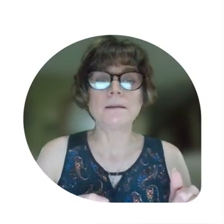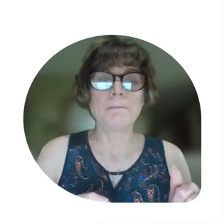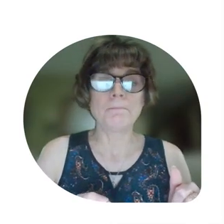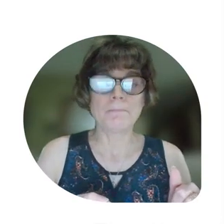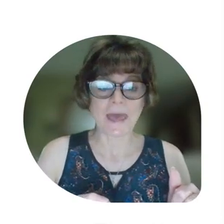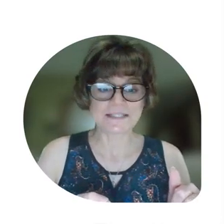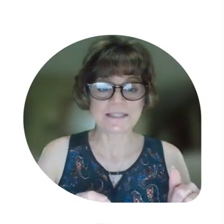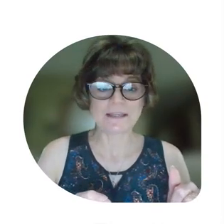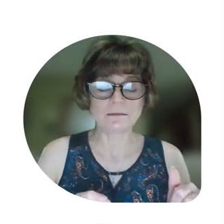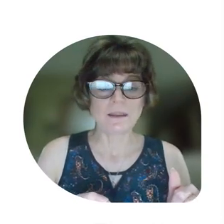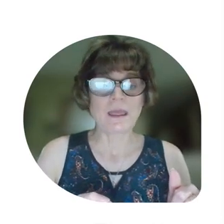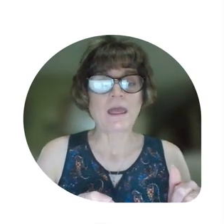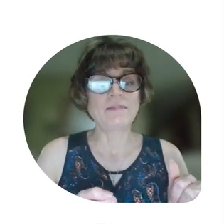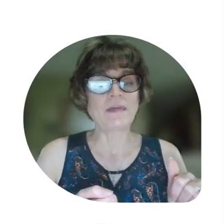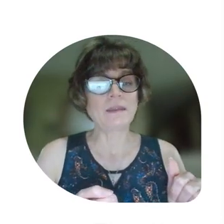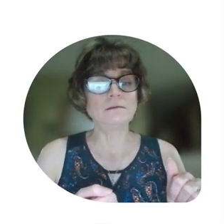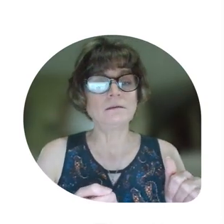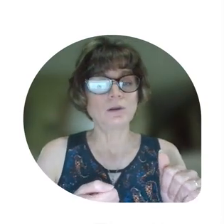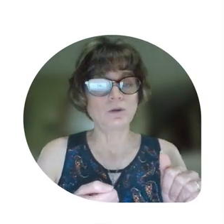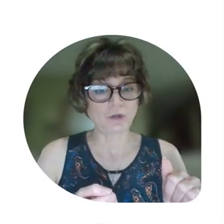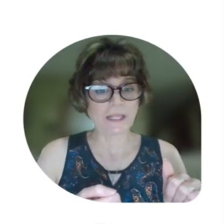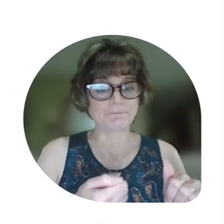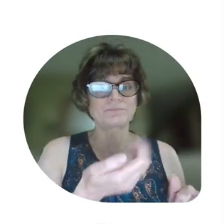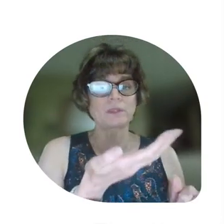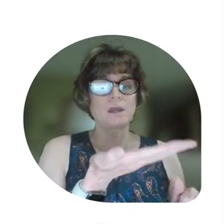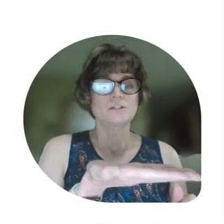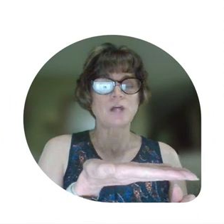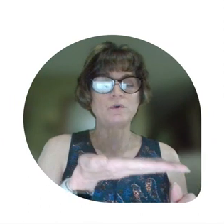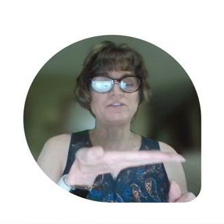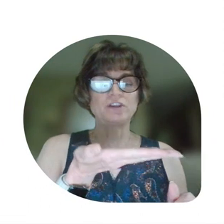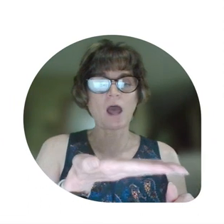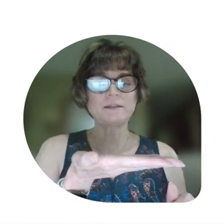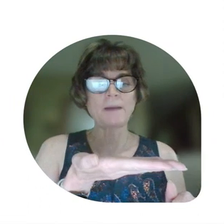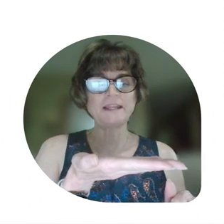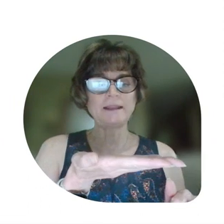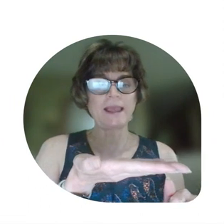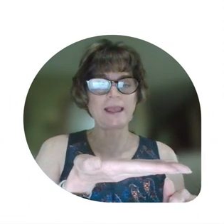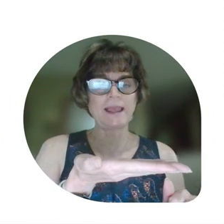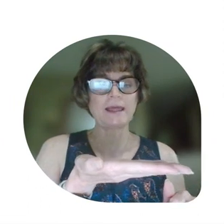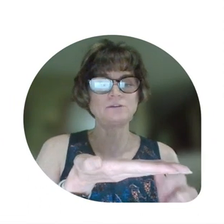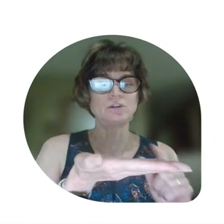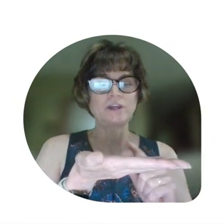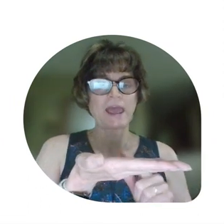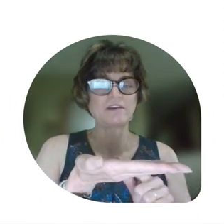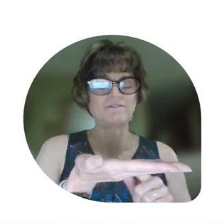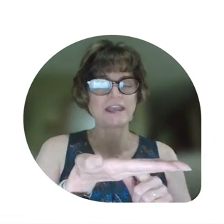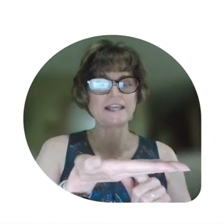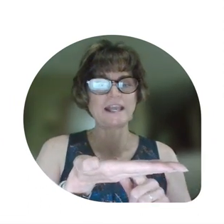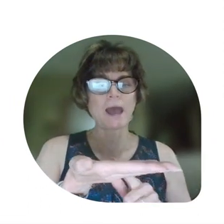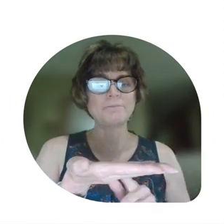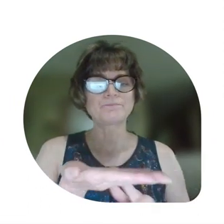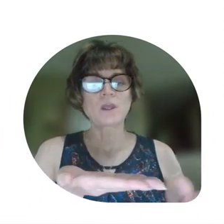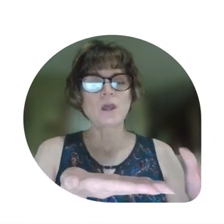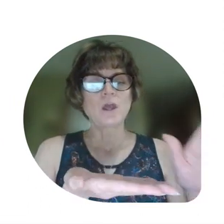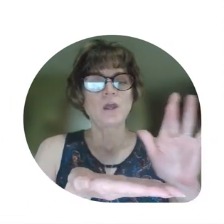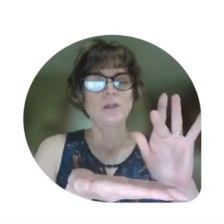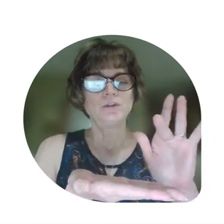sign medicine and then cream. So with your non-dominant hand, you're going to have it facing